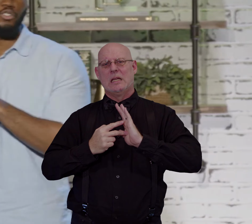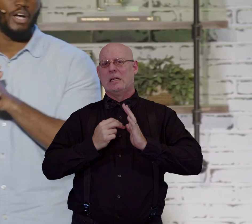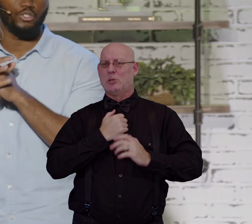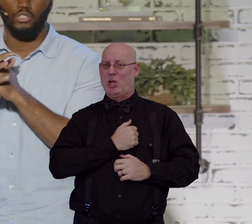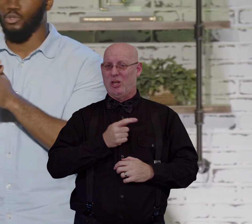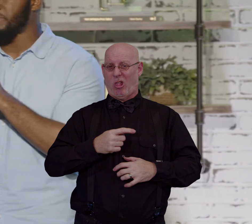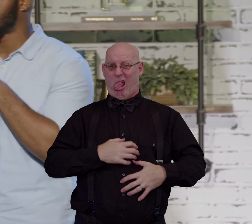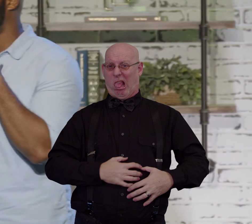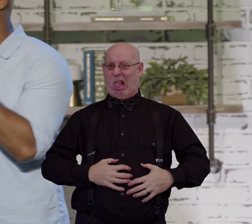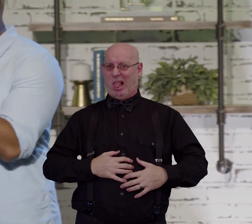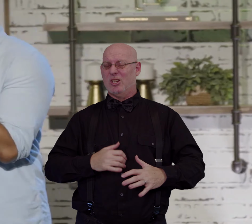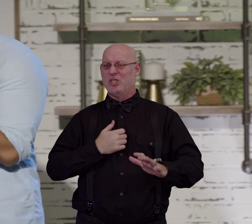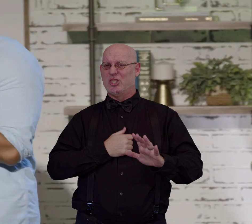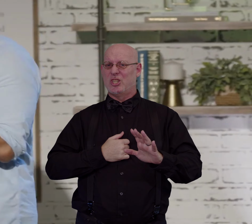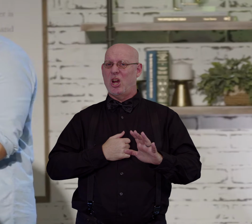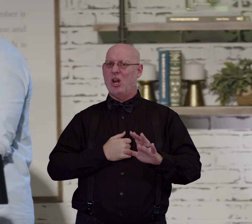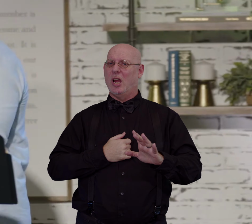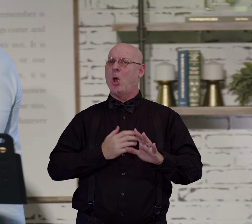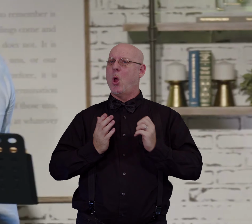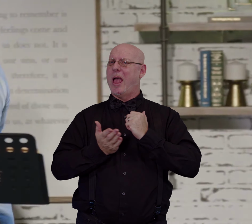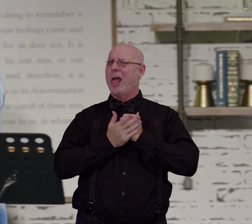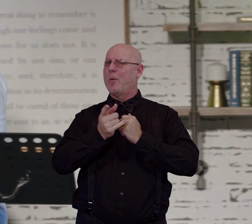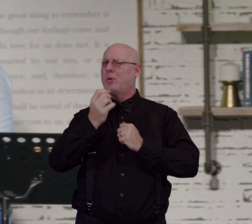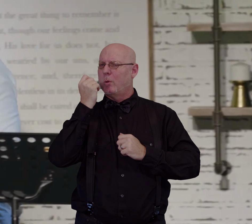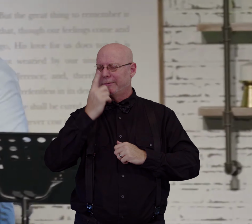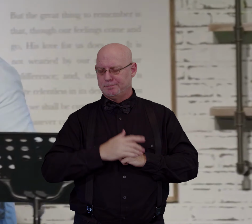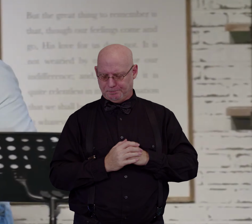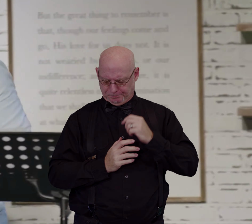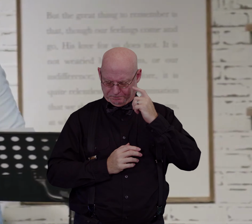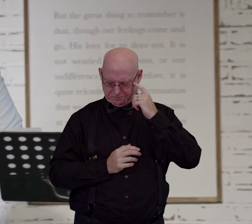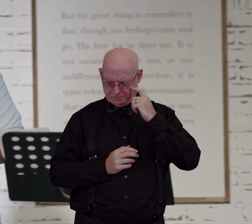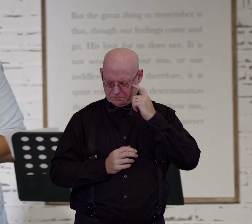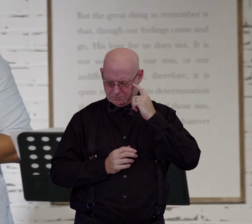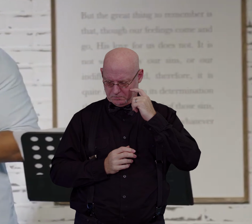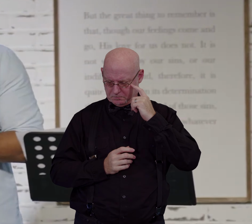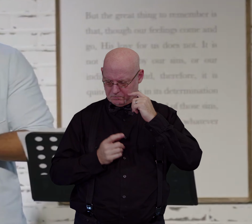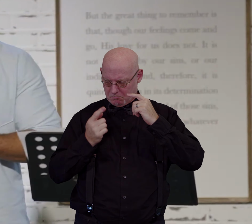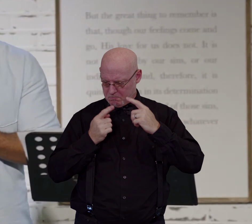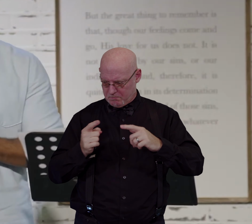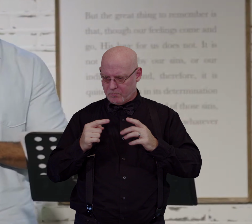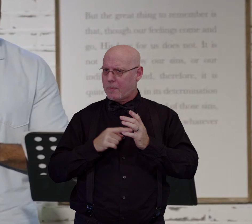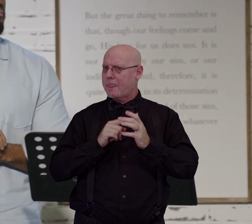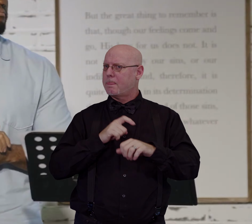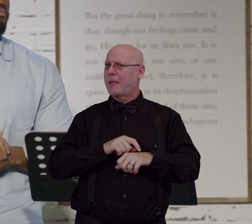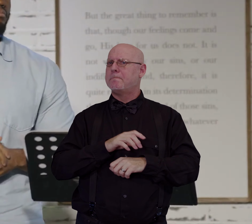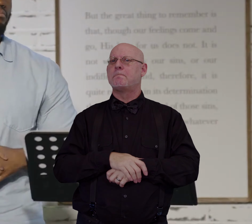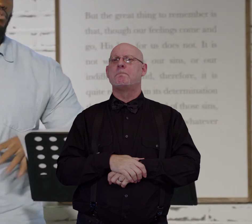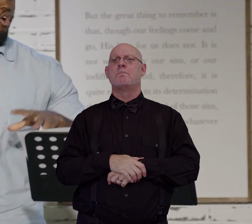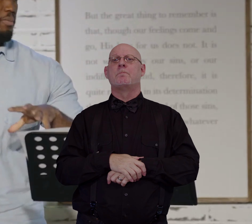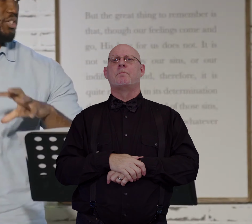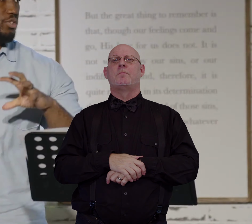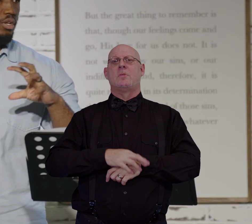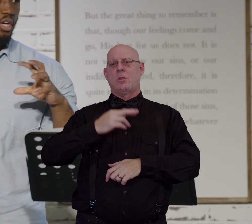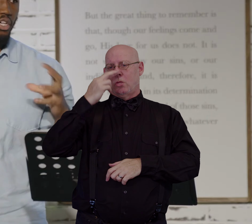apologize for those of you guys who are squeamish, but it'll drive home a point for us. And so what would happen in this time,